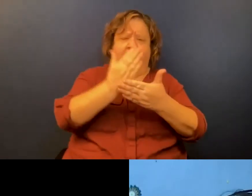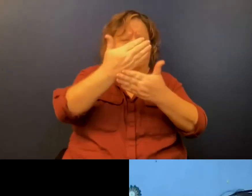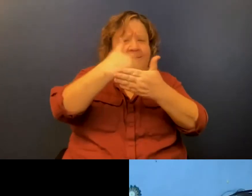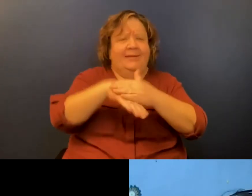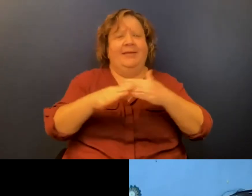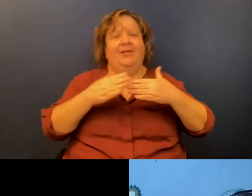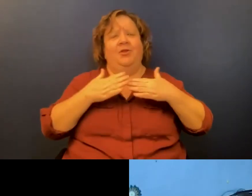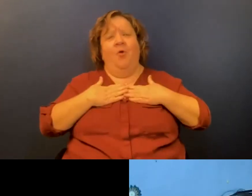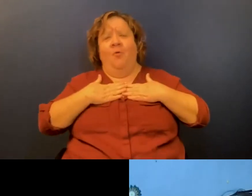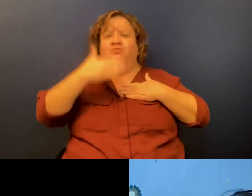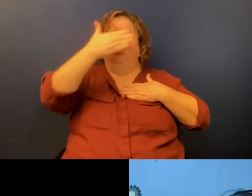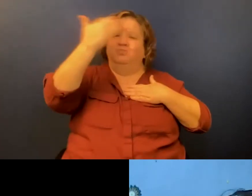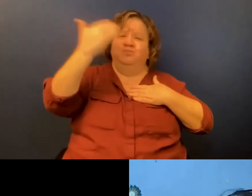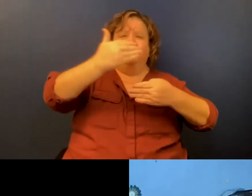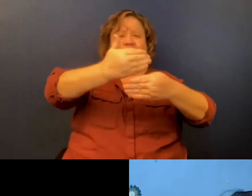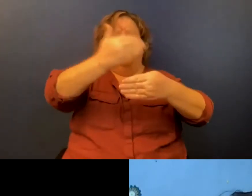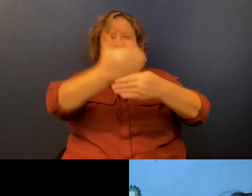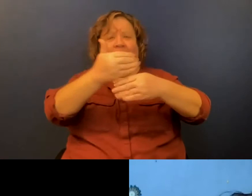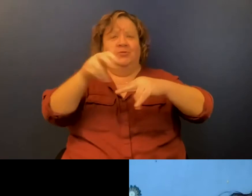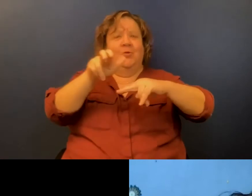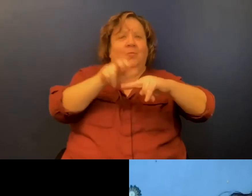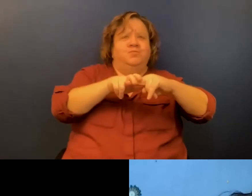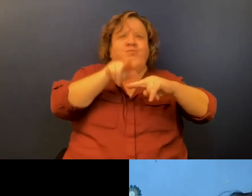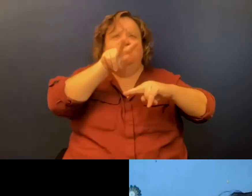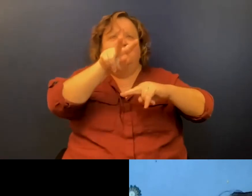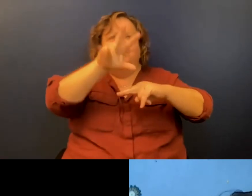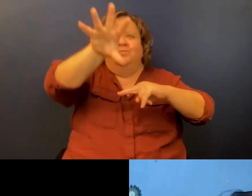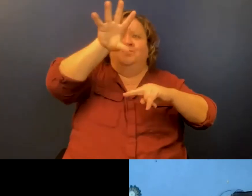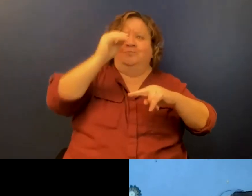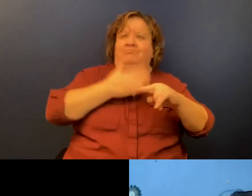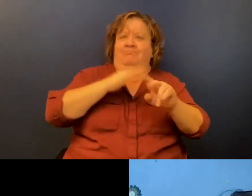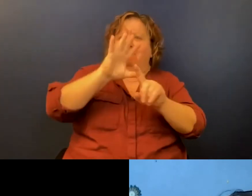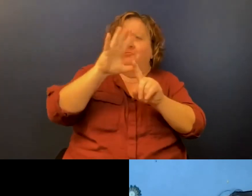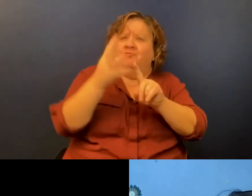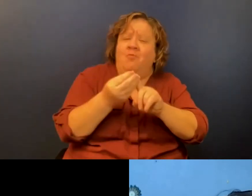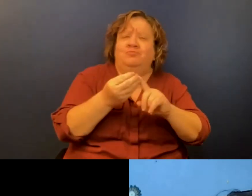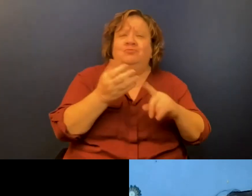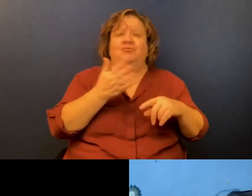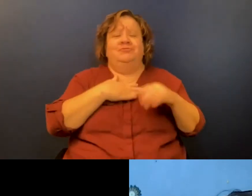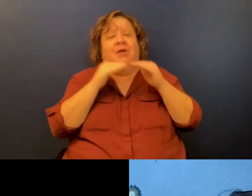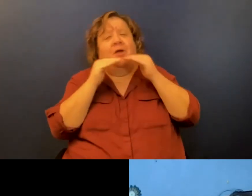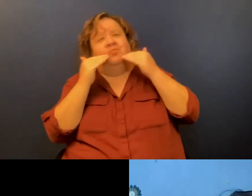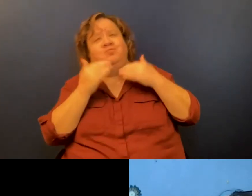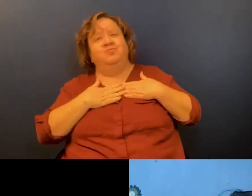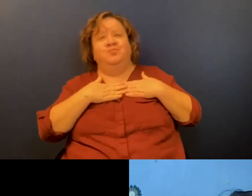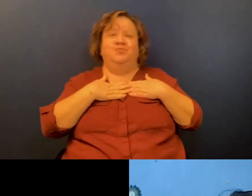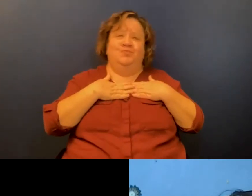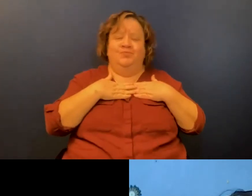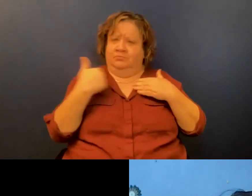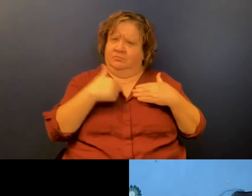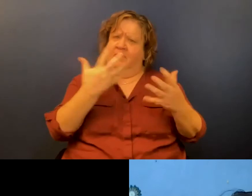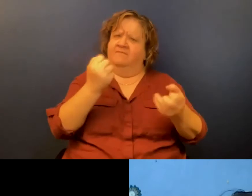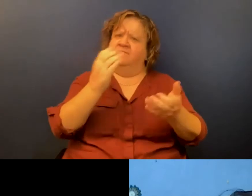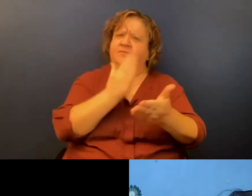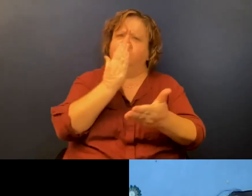culture and enjoying yourself. And in the collective, their conversations is how we can reach more people in order to